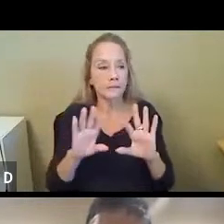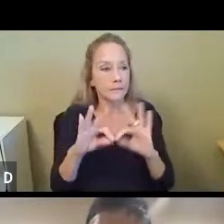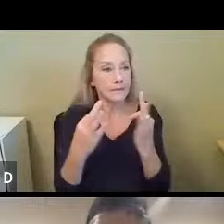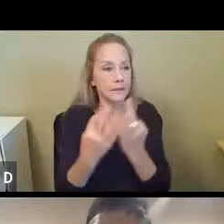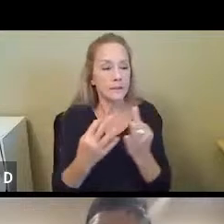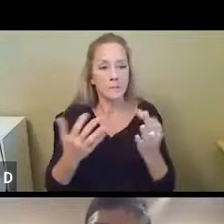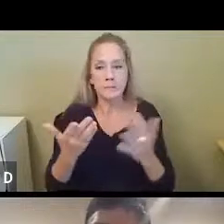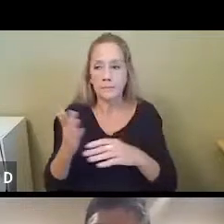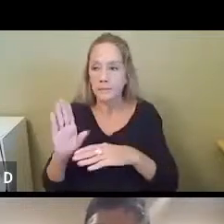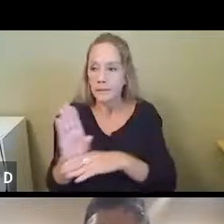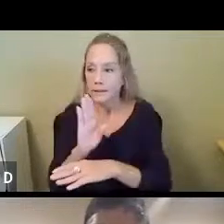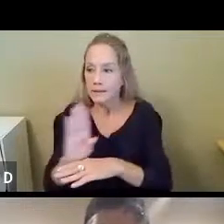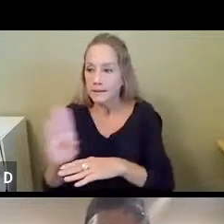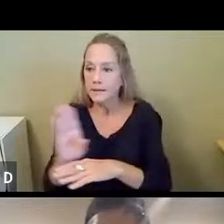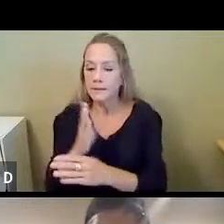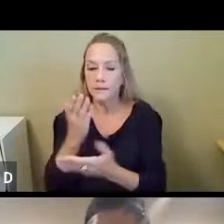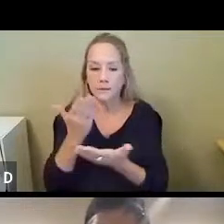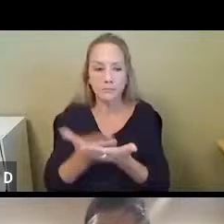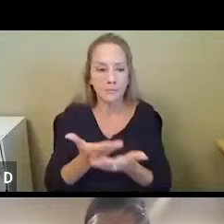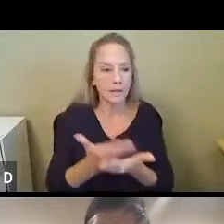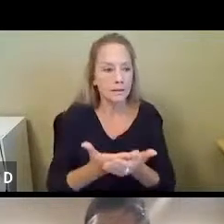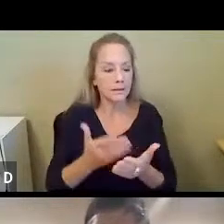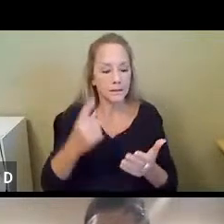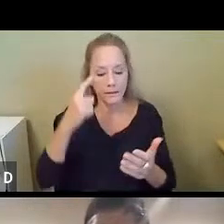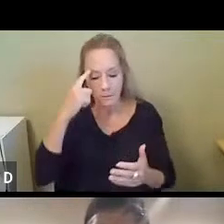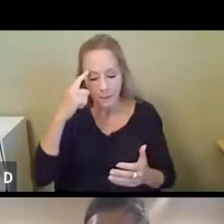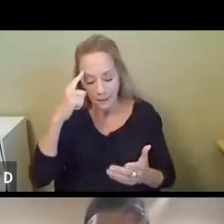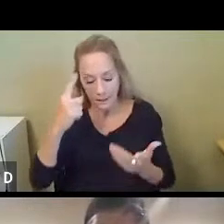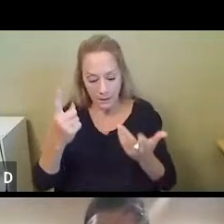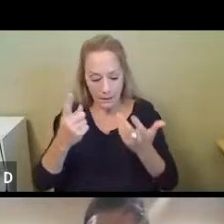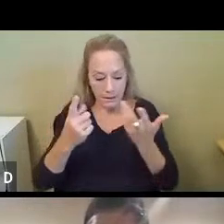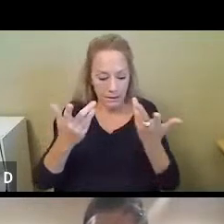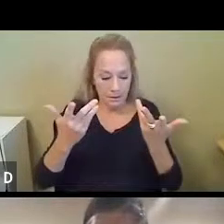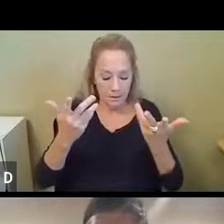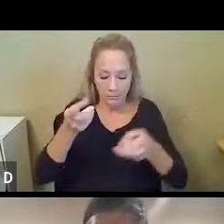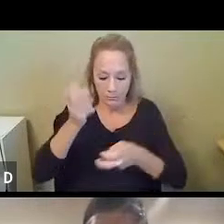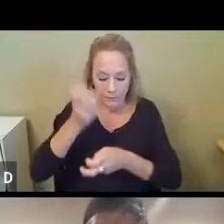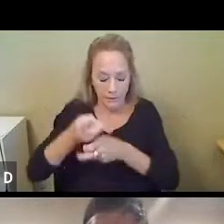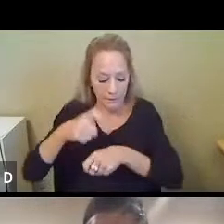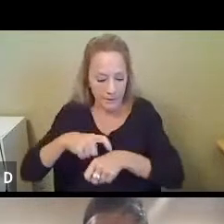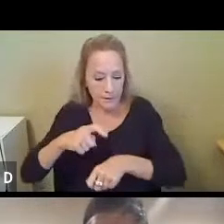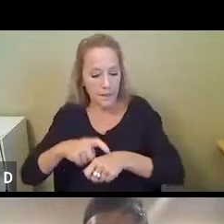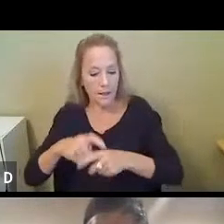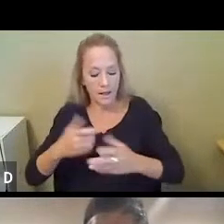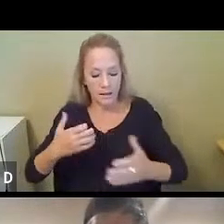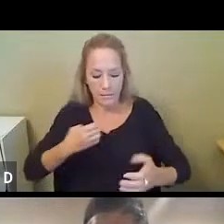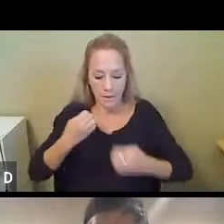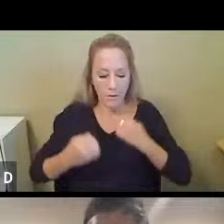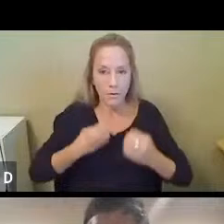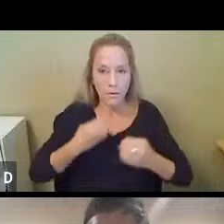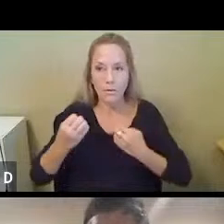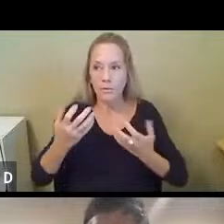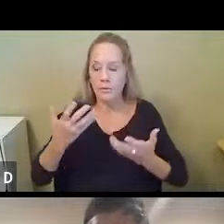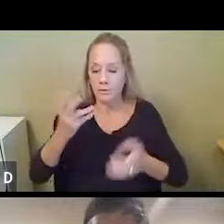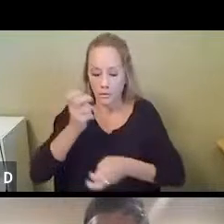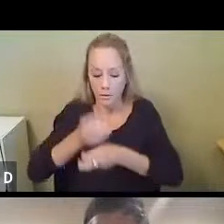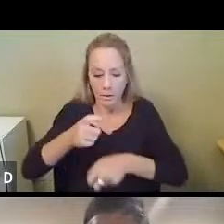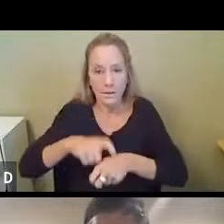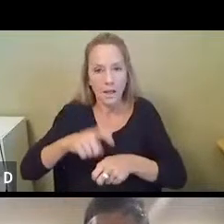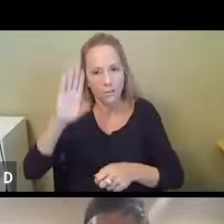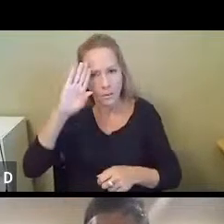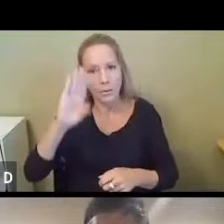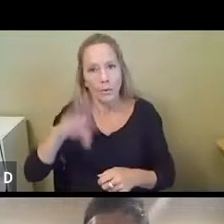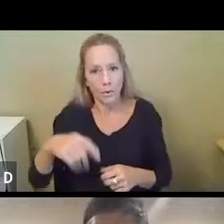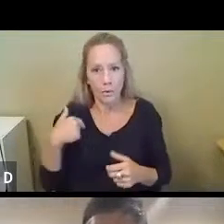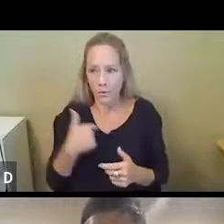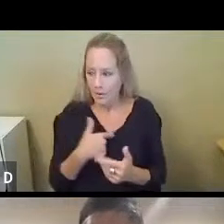businesses, the mental and emotional toil it takes. And we recognize that we're people, we have